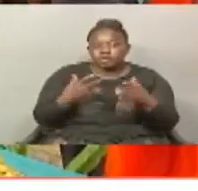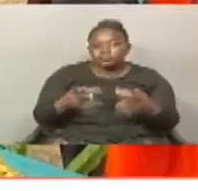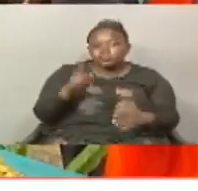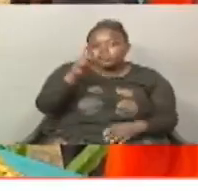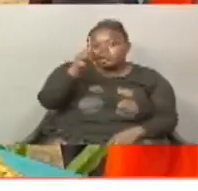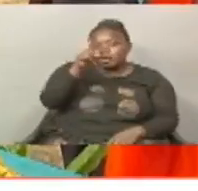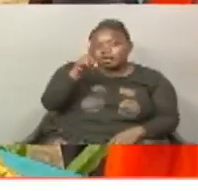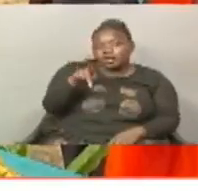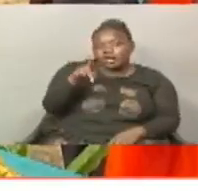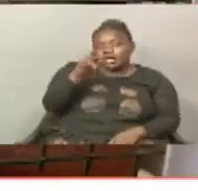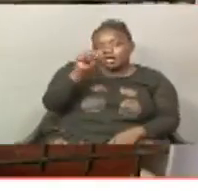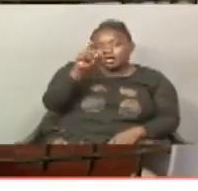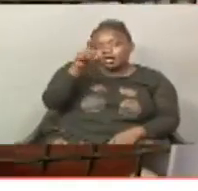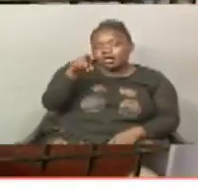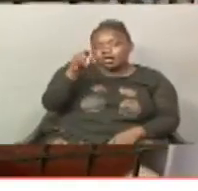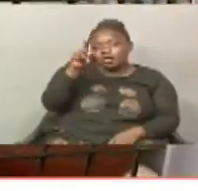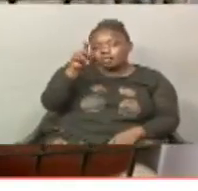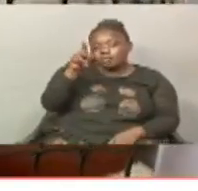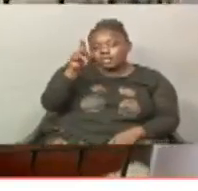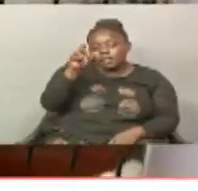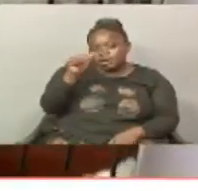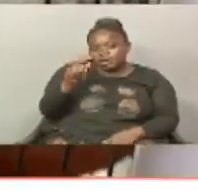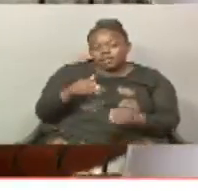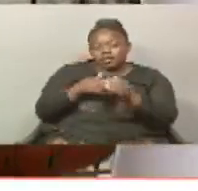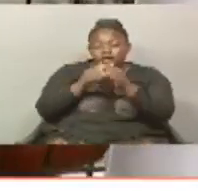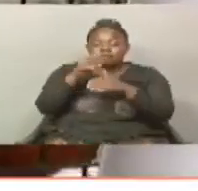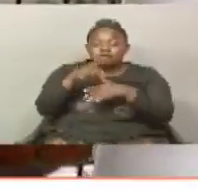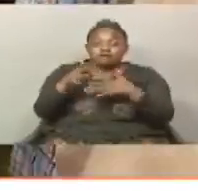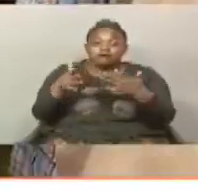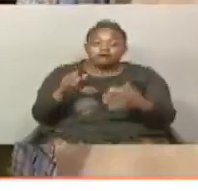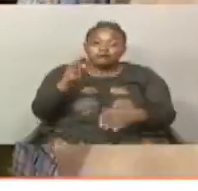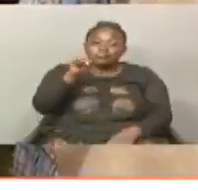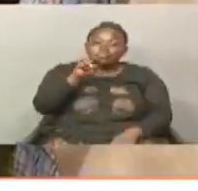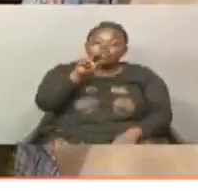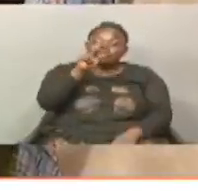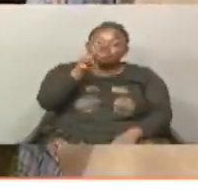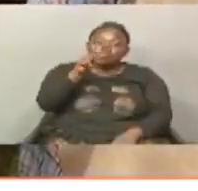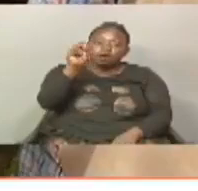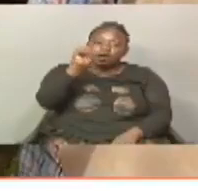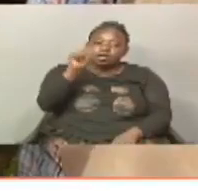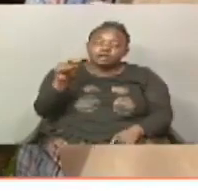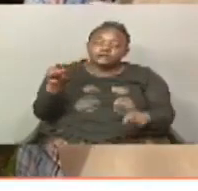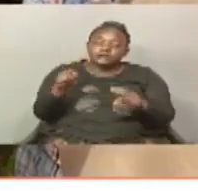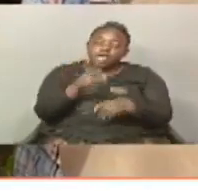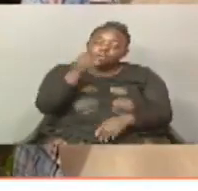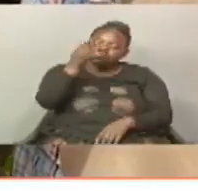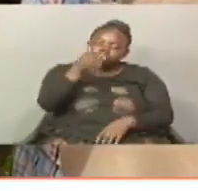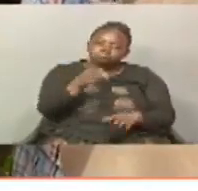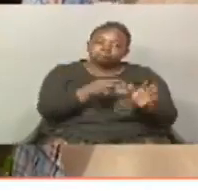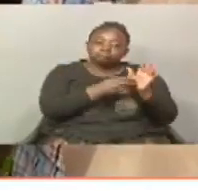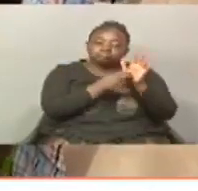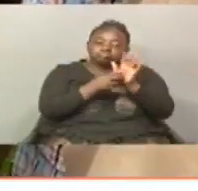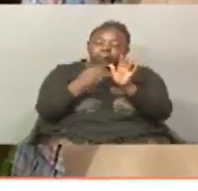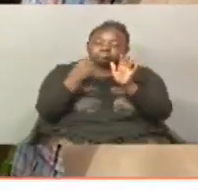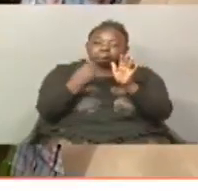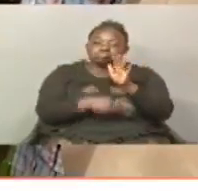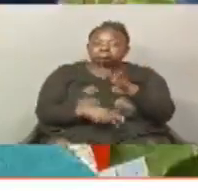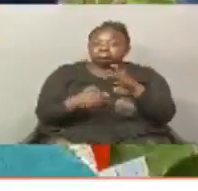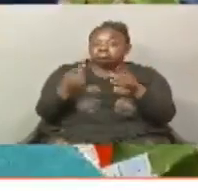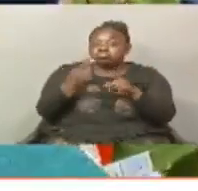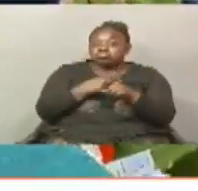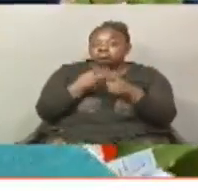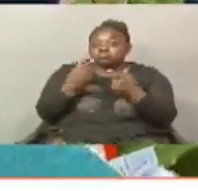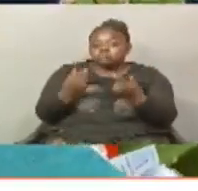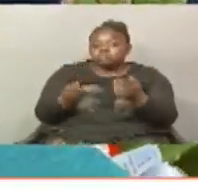N'abakapeeka Agro and Livestock Farm nga bakulembeddwa Hajj mu Aweya Mukasa gye balinnya omwoleso ekkololo ng'ono ategeezezza nti